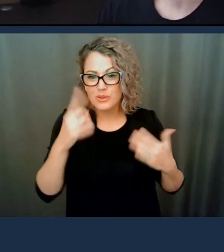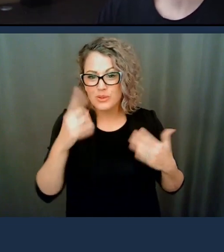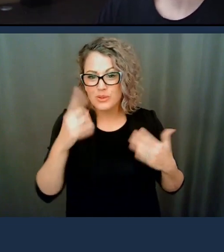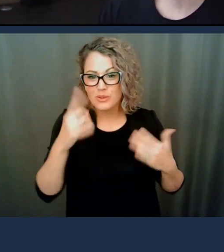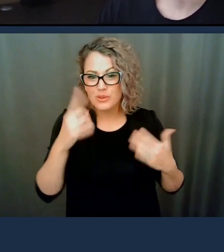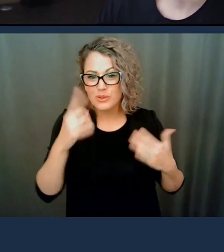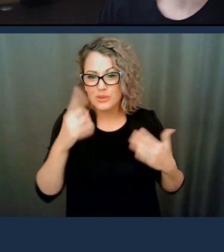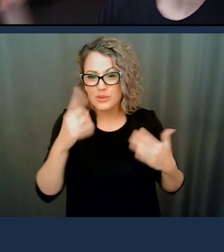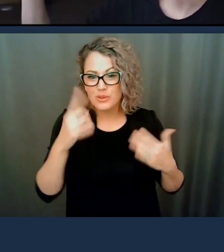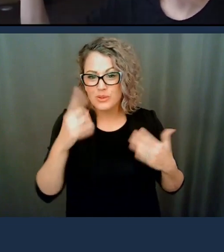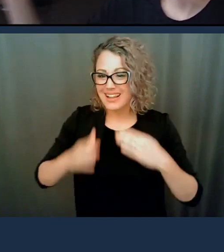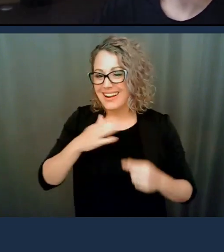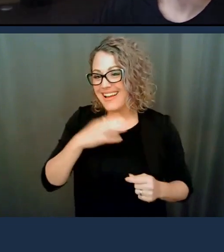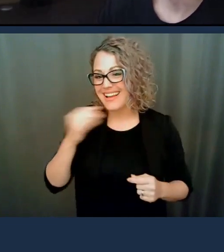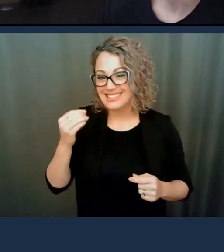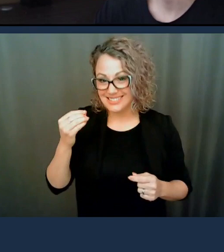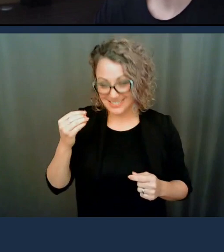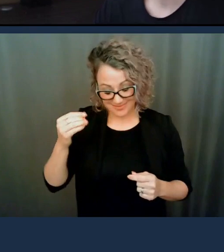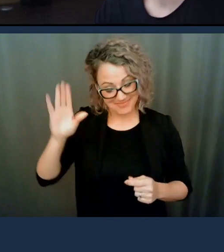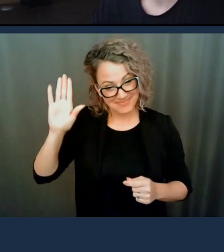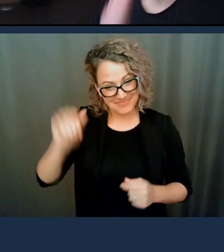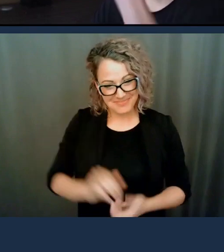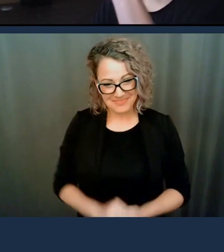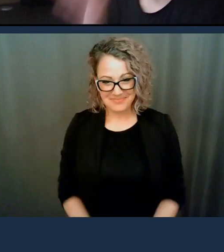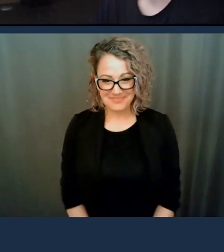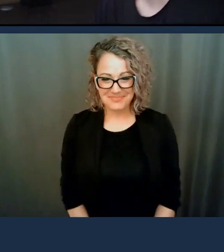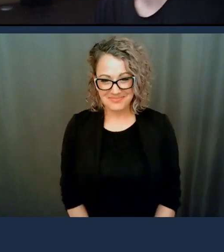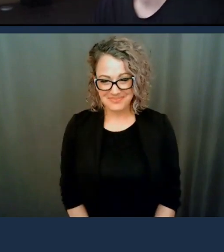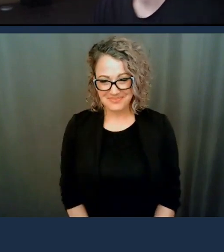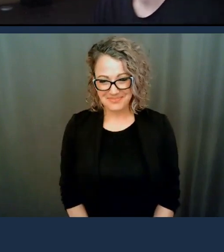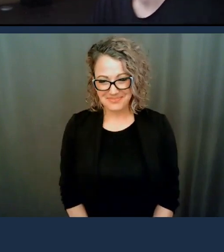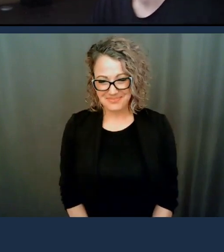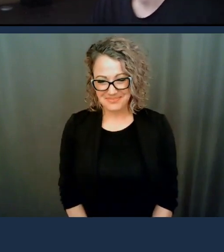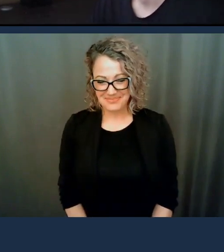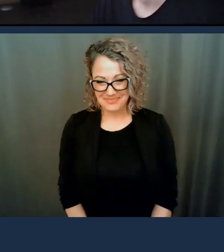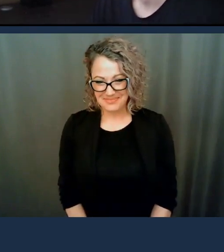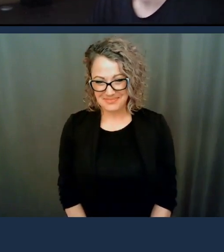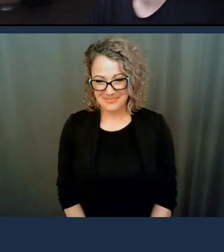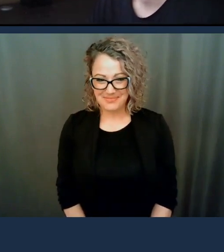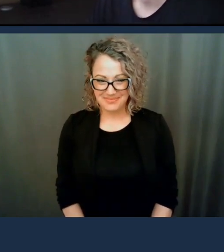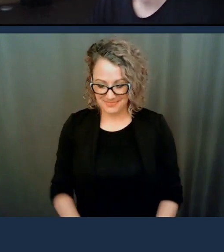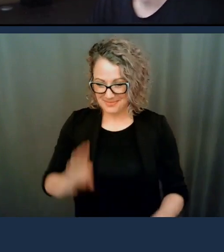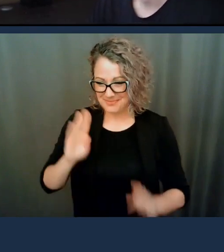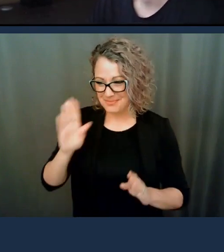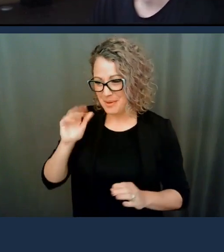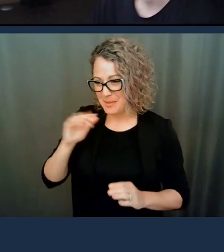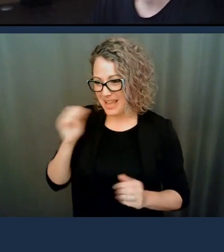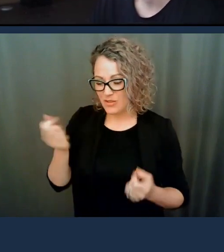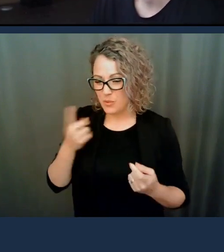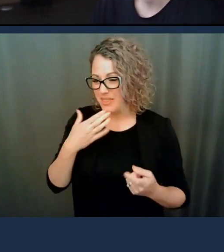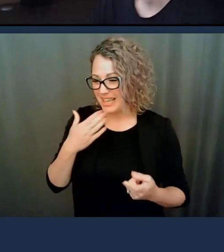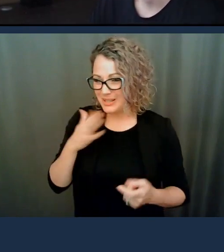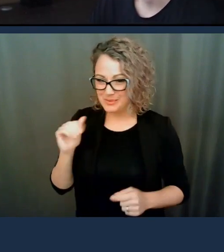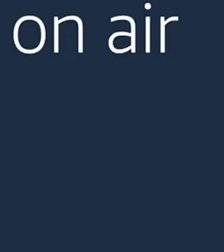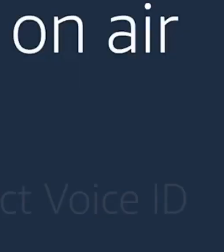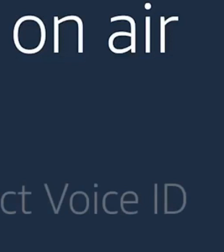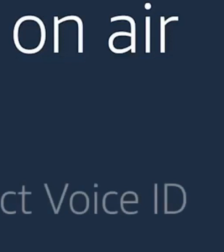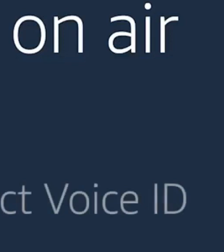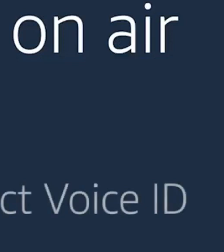great weekend, and signing off. Bye. Bye, everyone. Thank you. Bye.